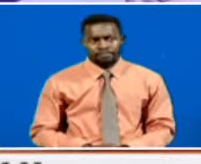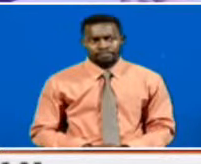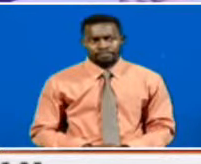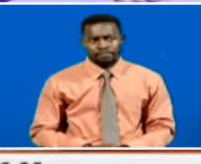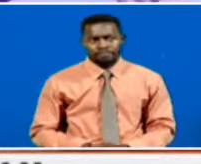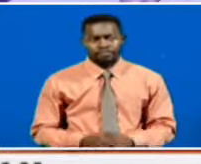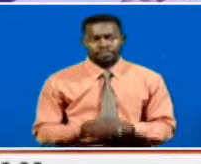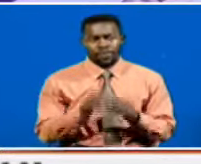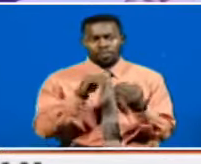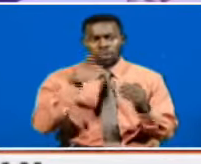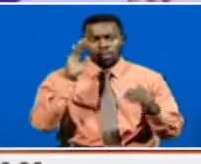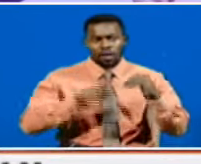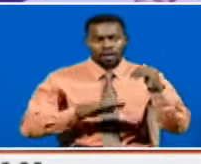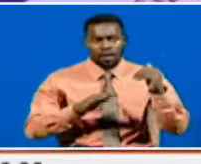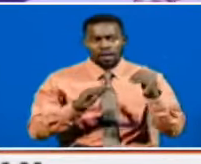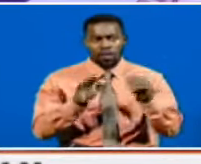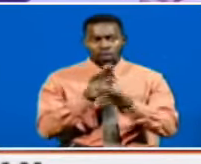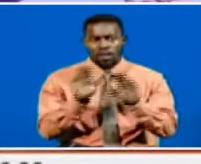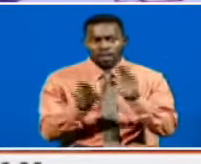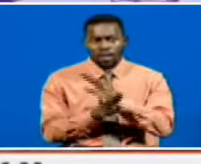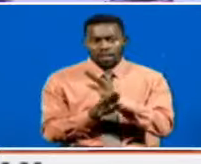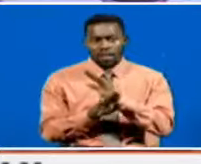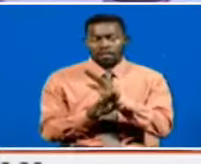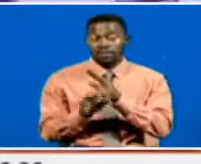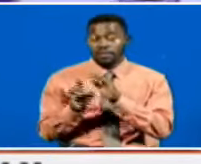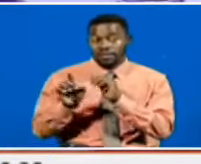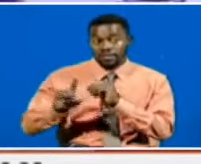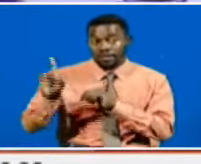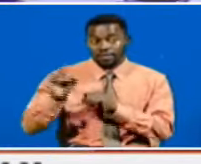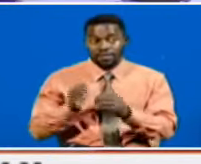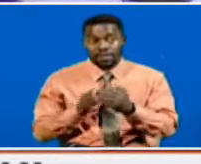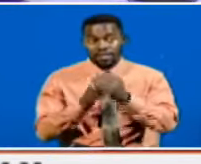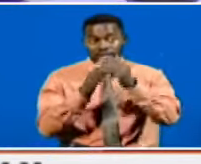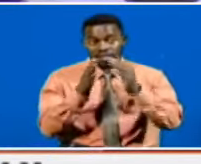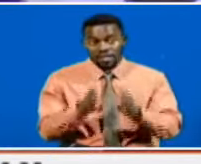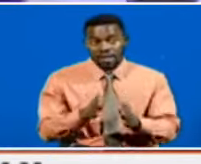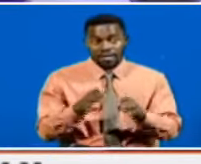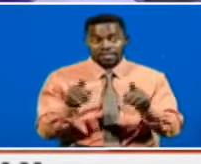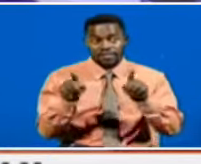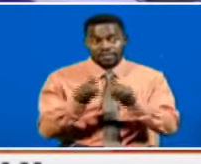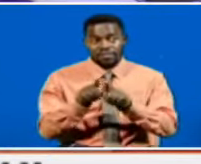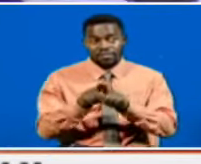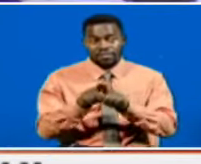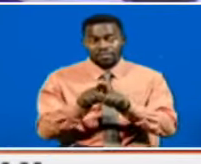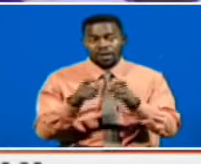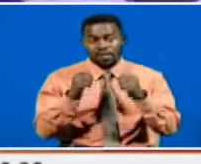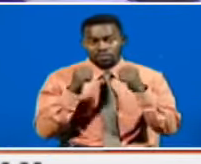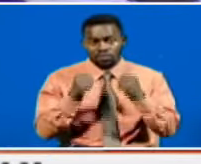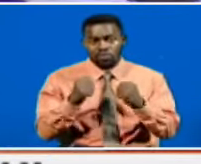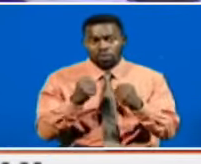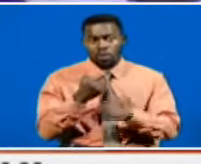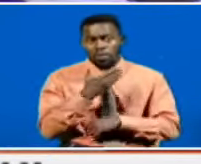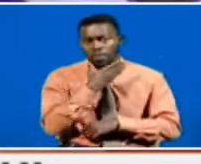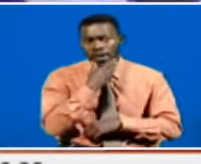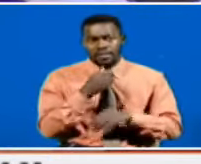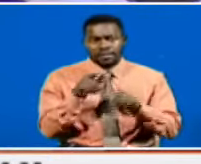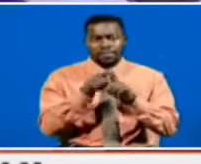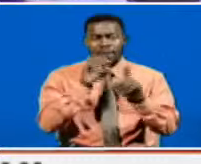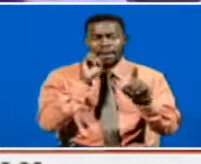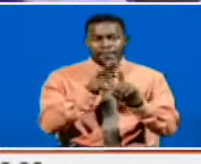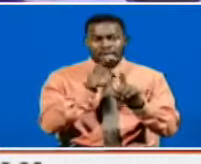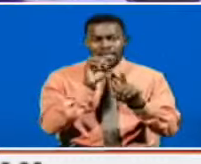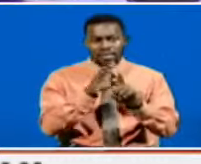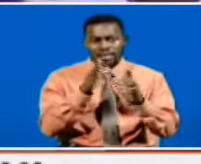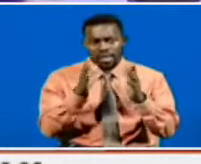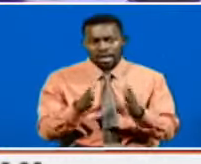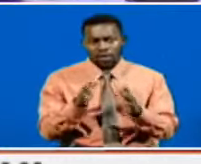Above all, he was a leader, he was a commander, and he was a mentor